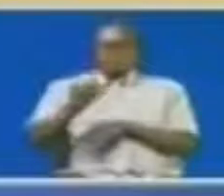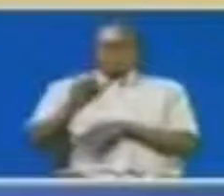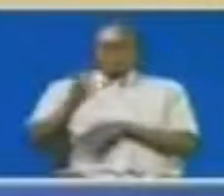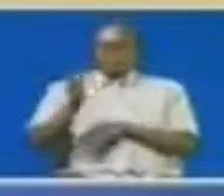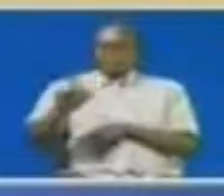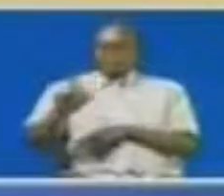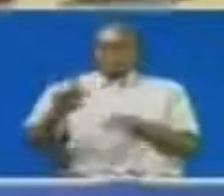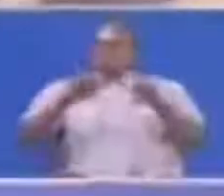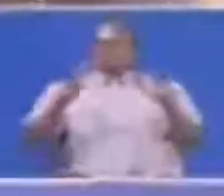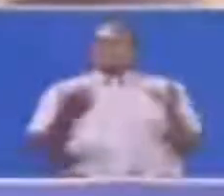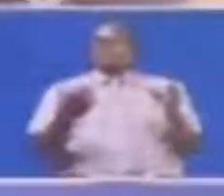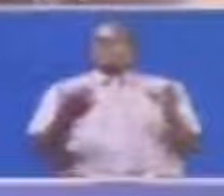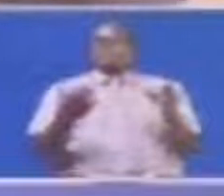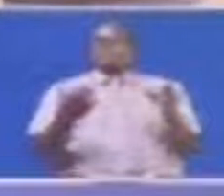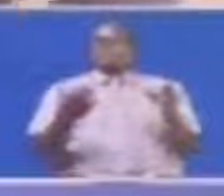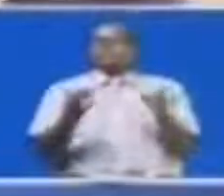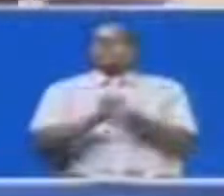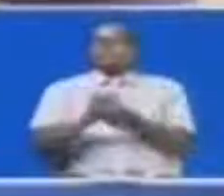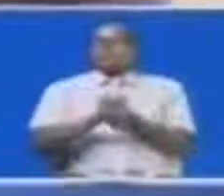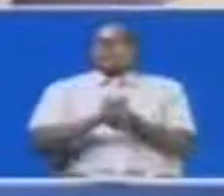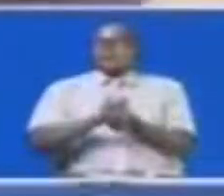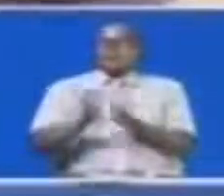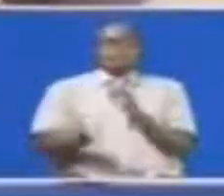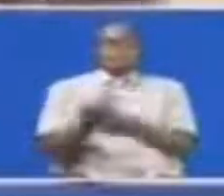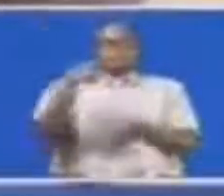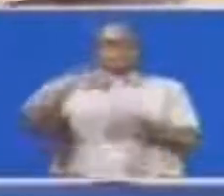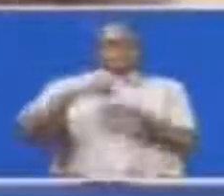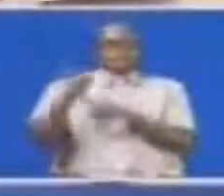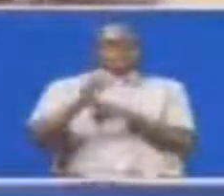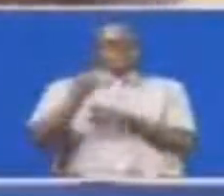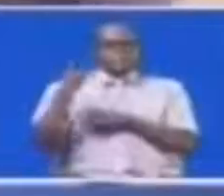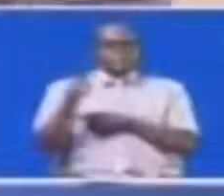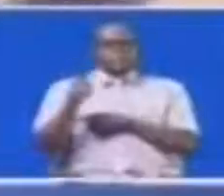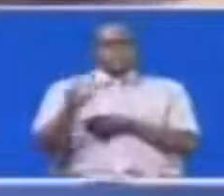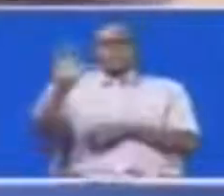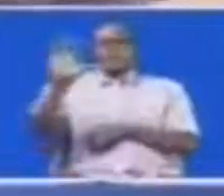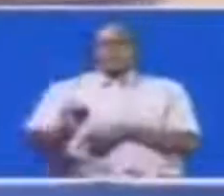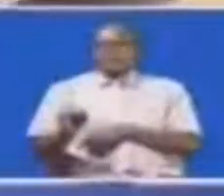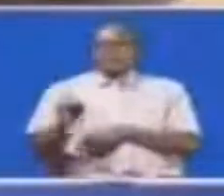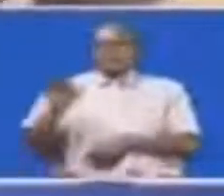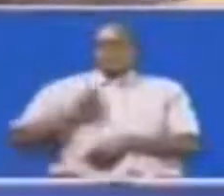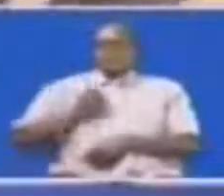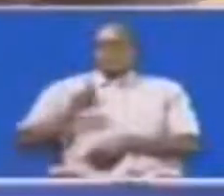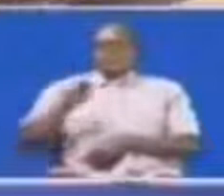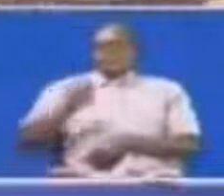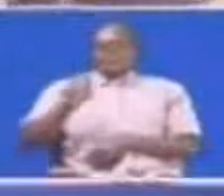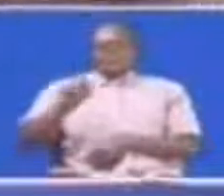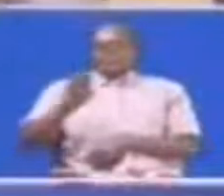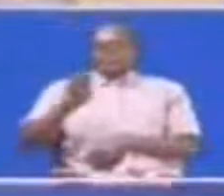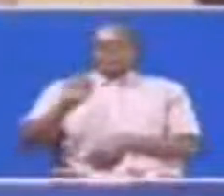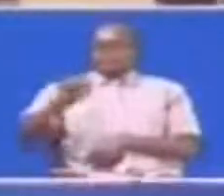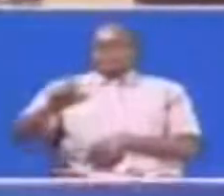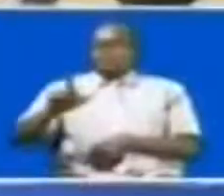Friday morning as they took about their normal training routine in preparation of the African Women's Netball